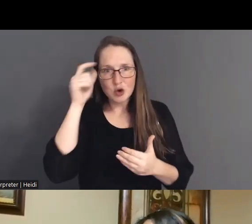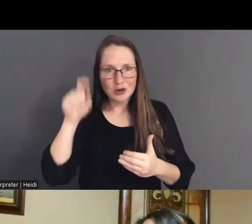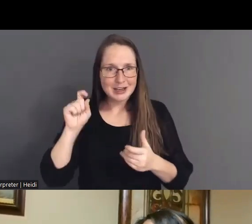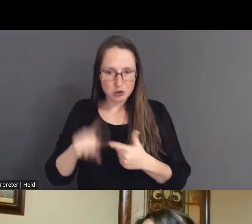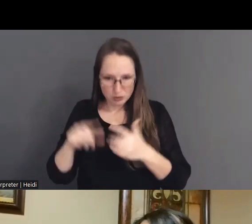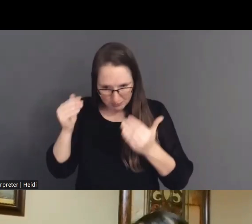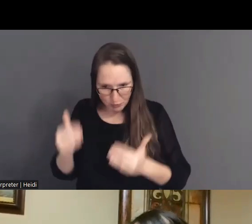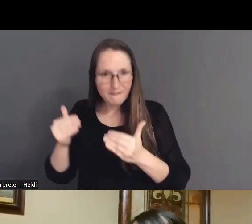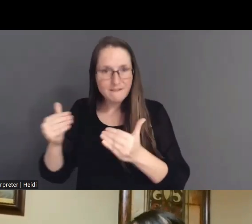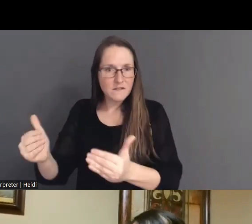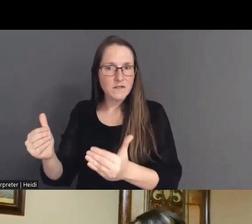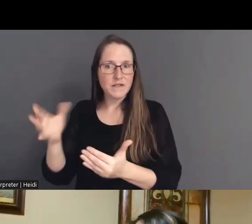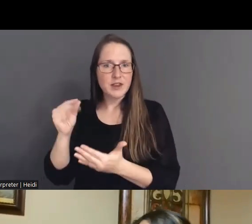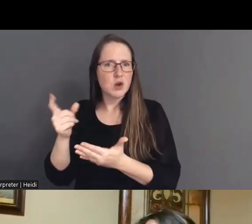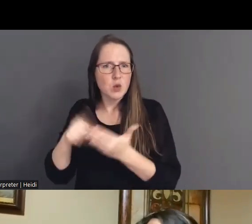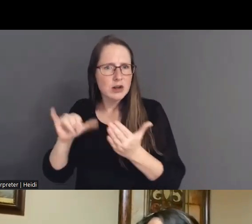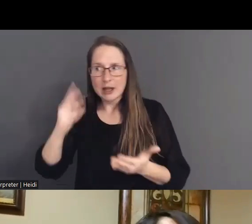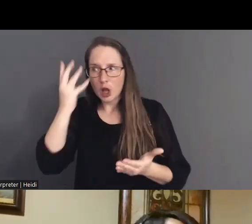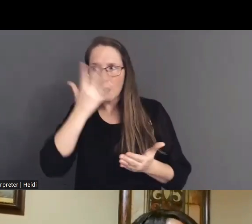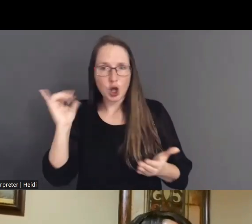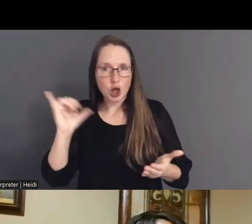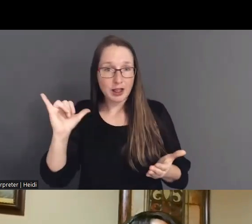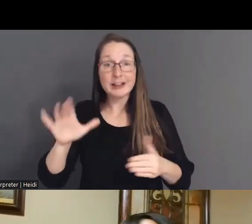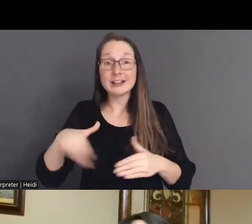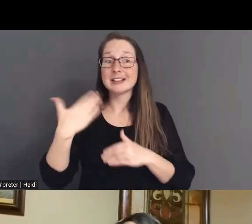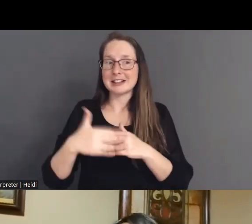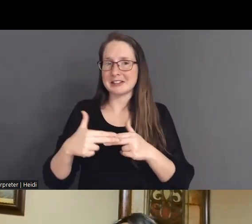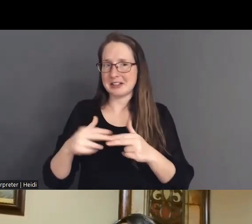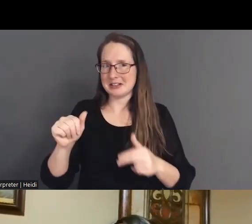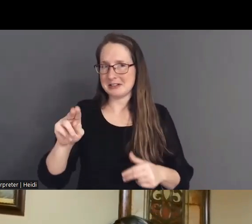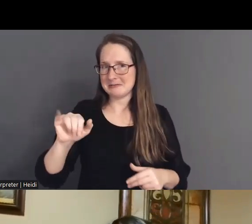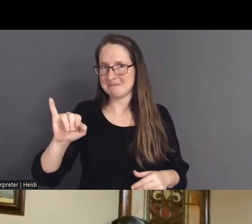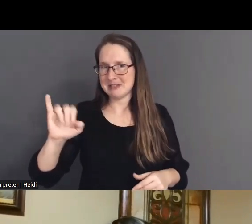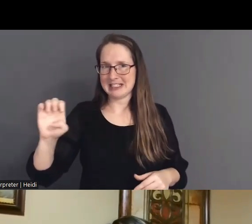forward. And what does that look like? Next slide, Amy.